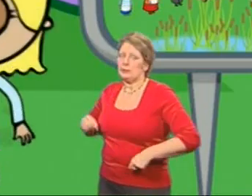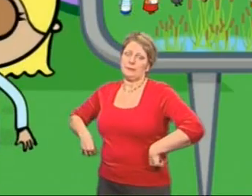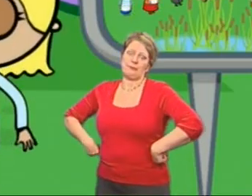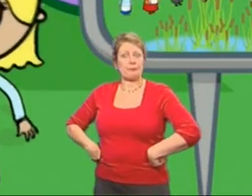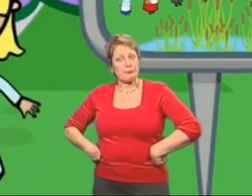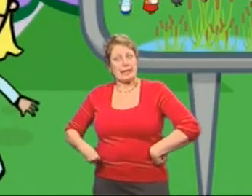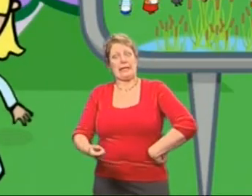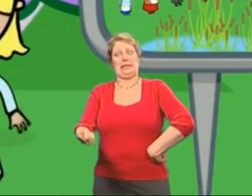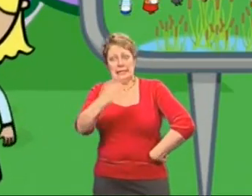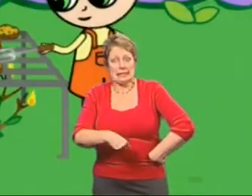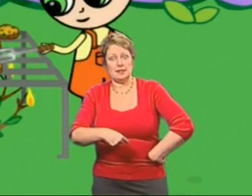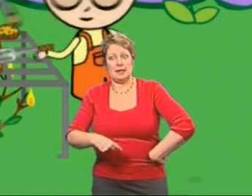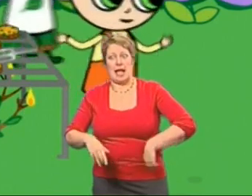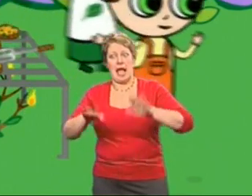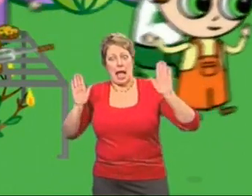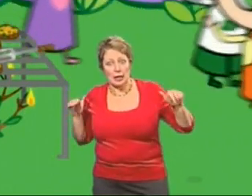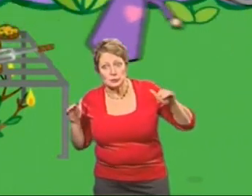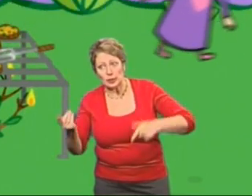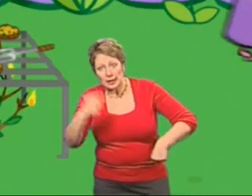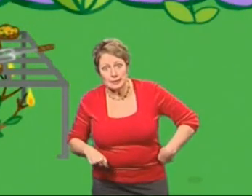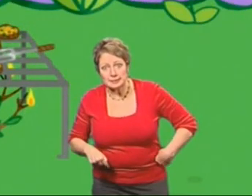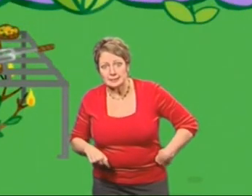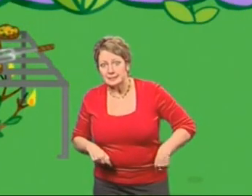Oh, angels!